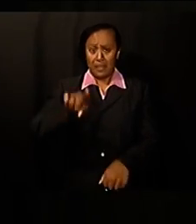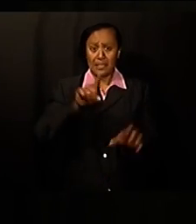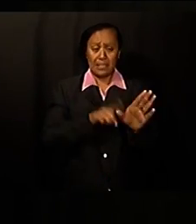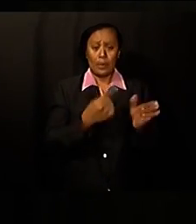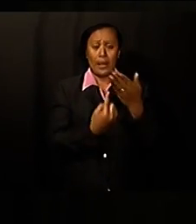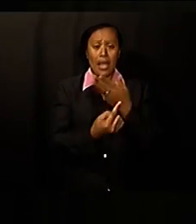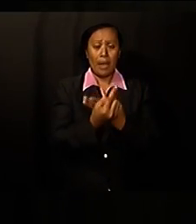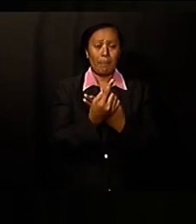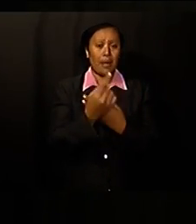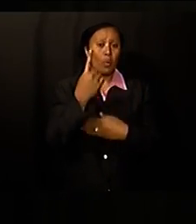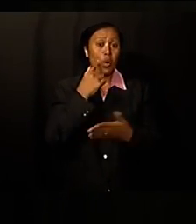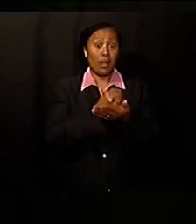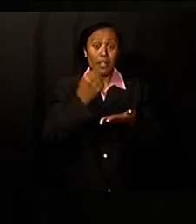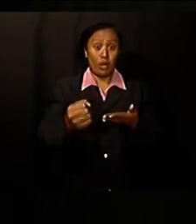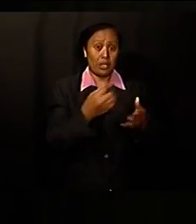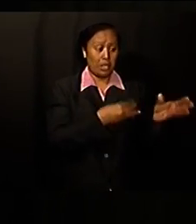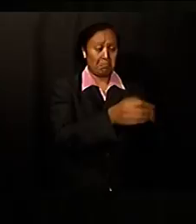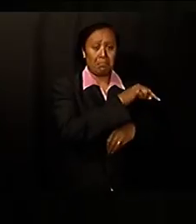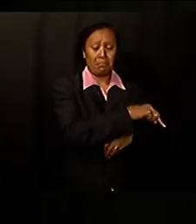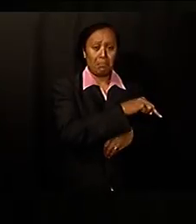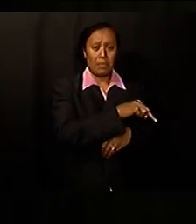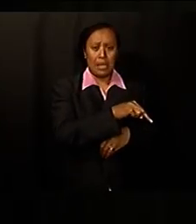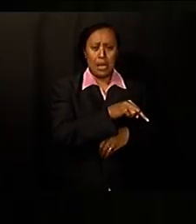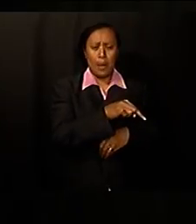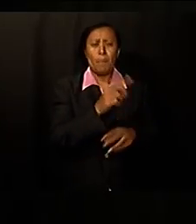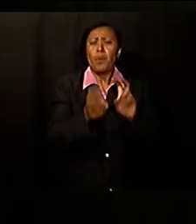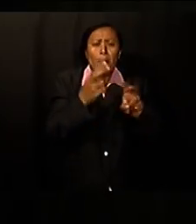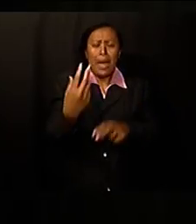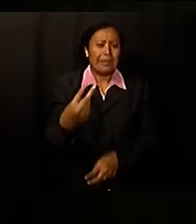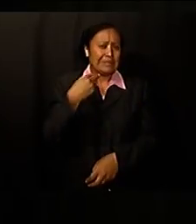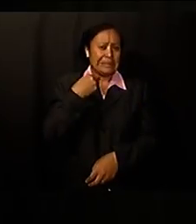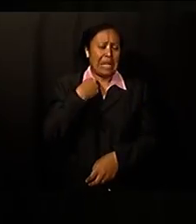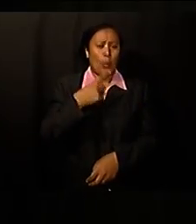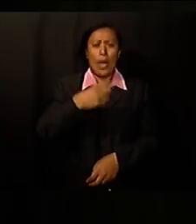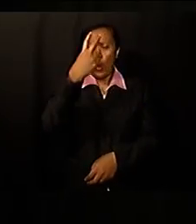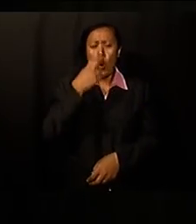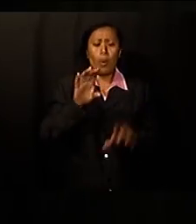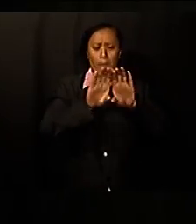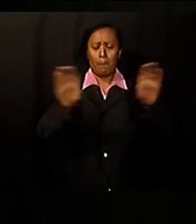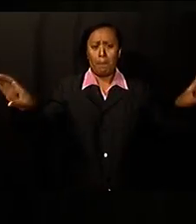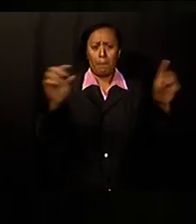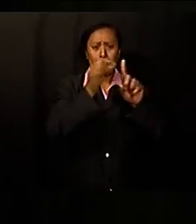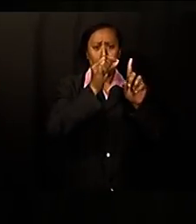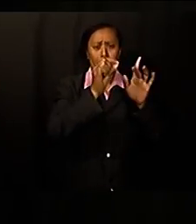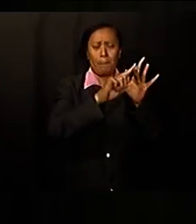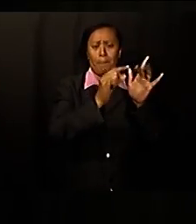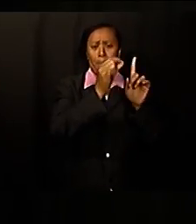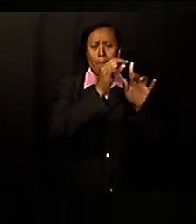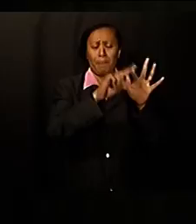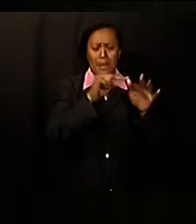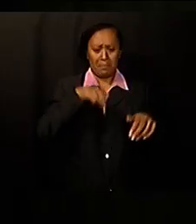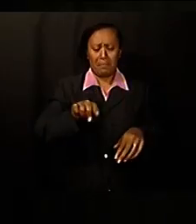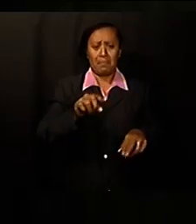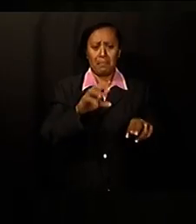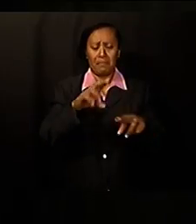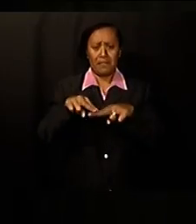the beginning of this year, the Water Authority of Fiji has faced a lot of problems due to the old infrastructure that exists in the